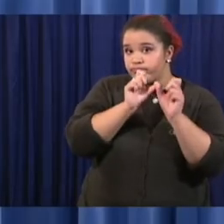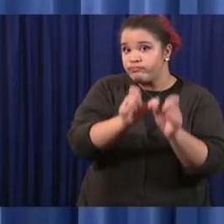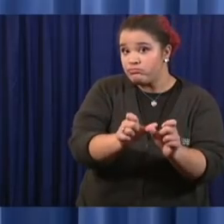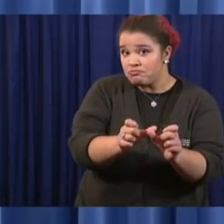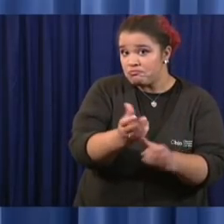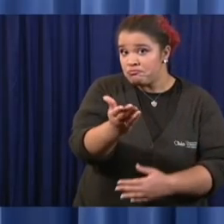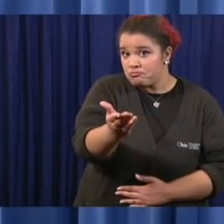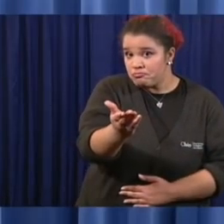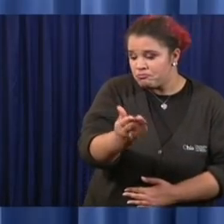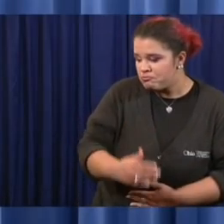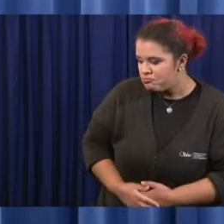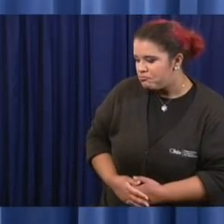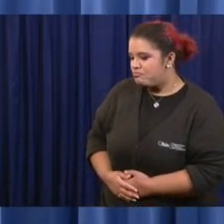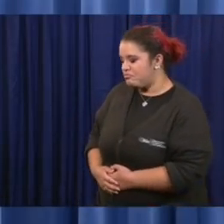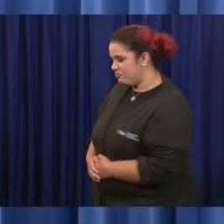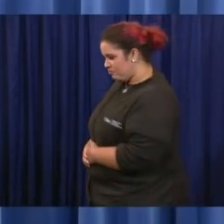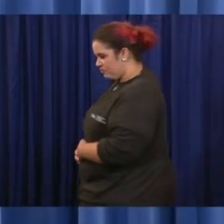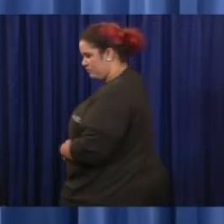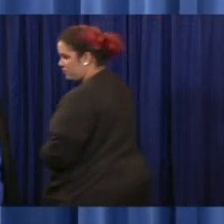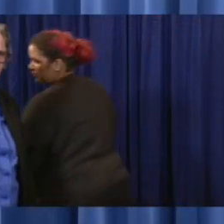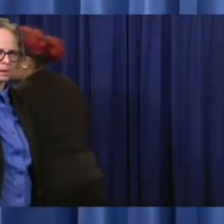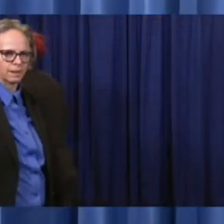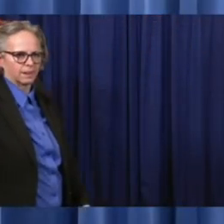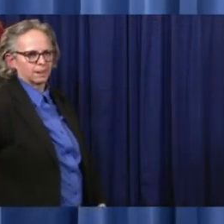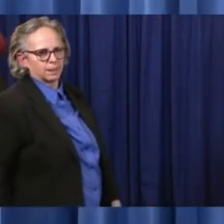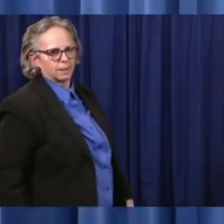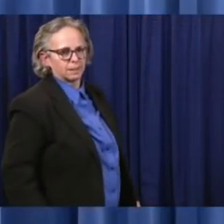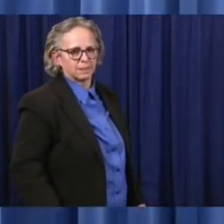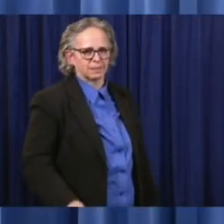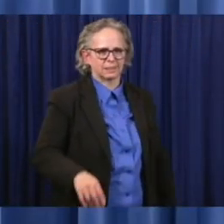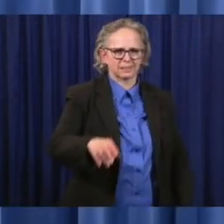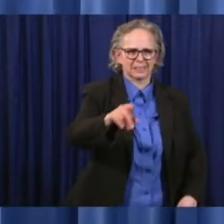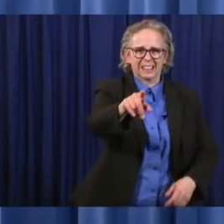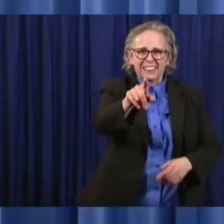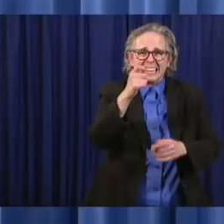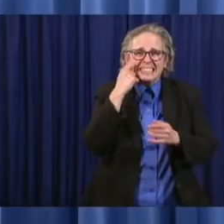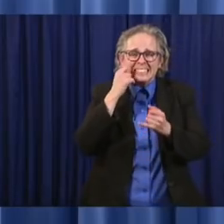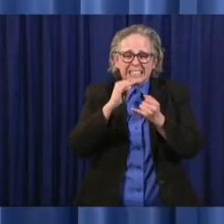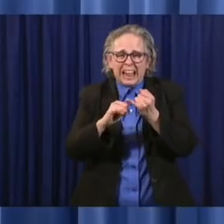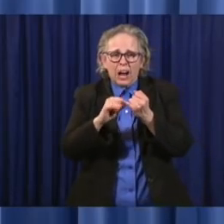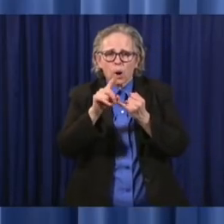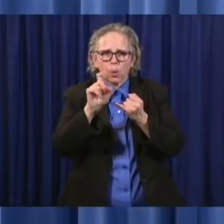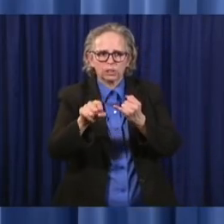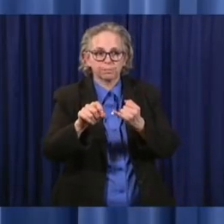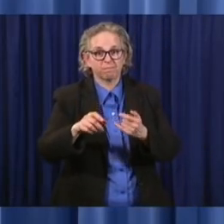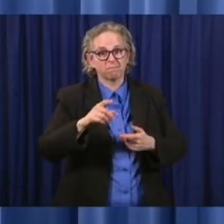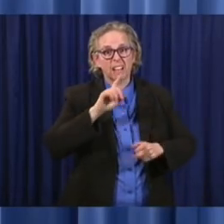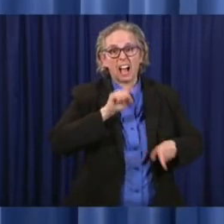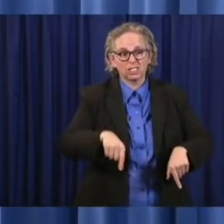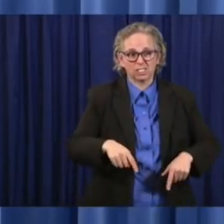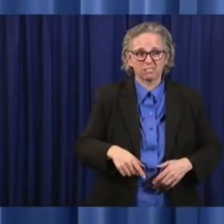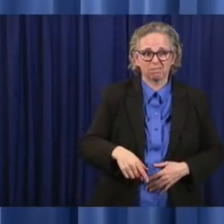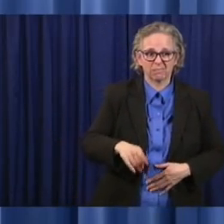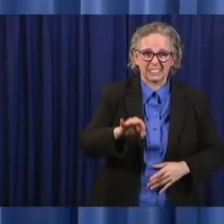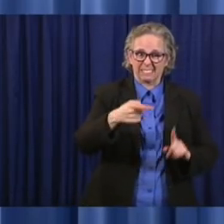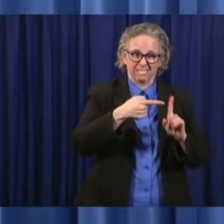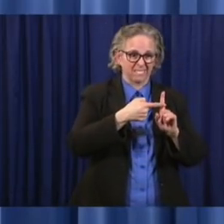Well, on the latter part, that certainly is something that if someone is health